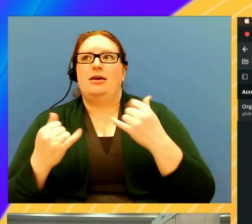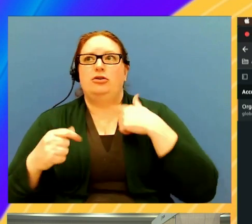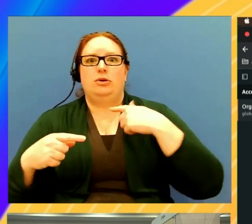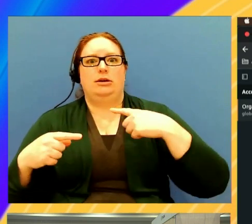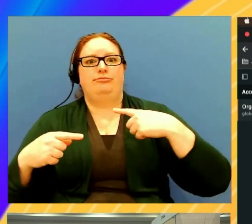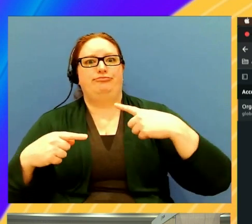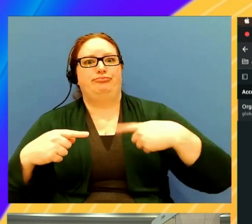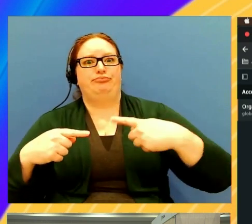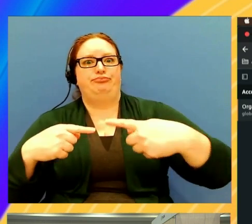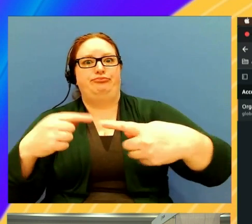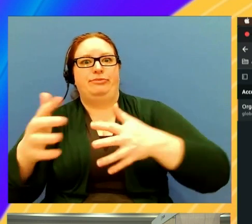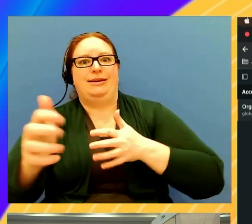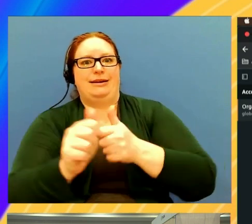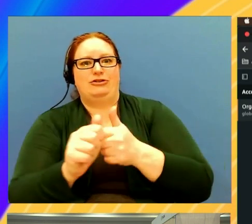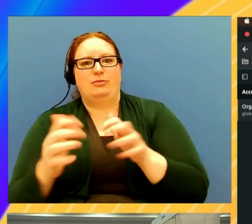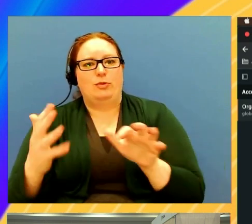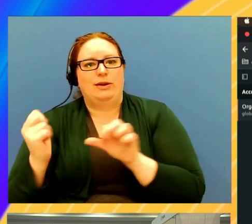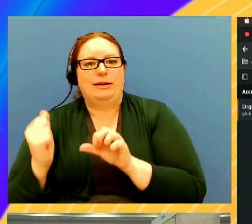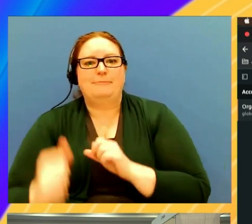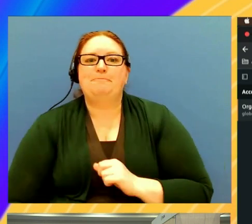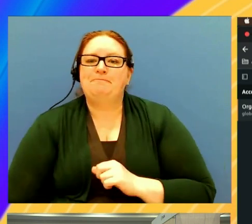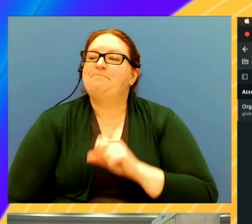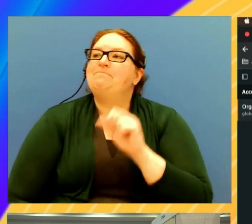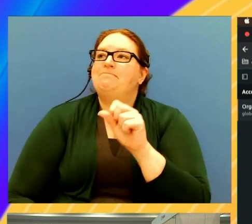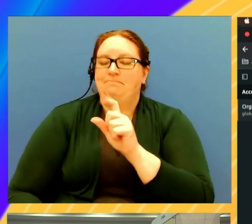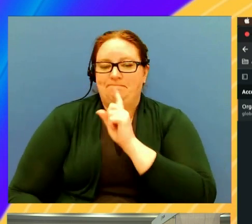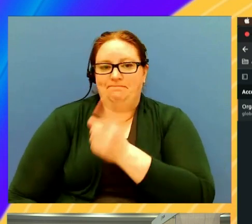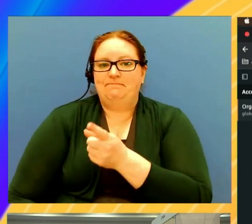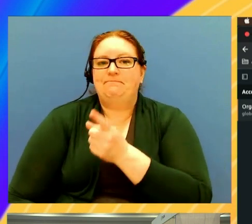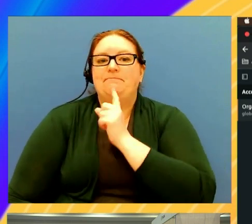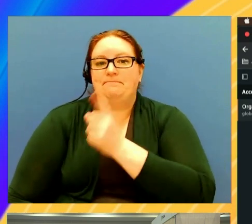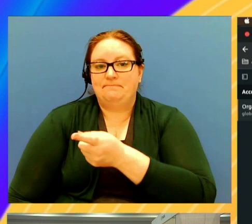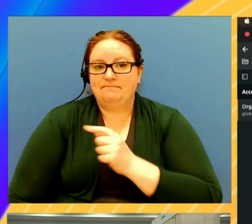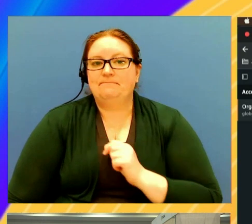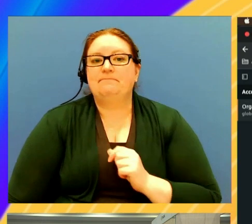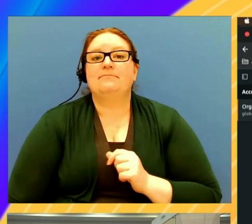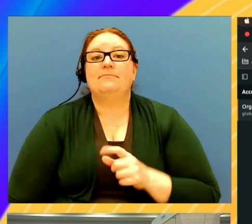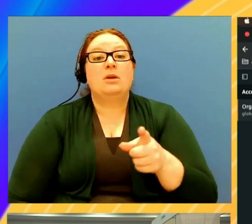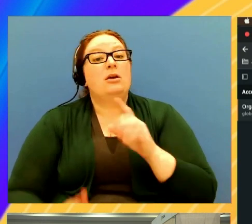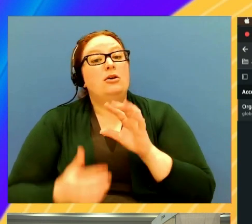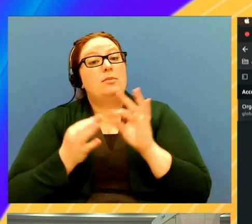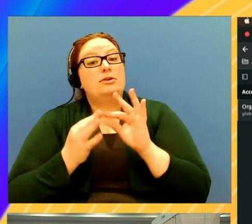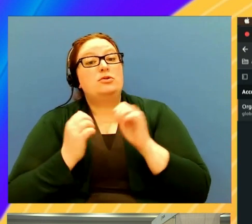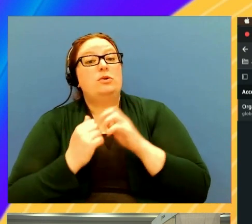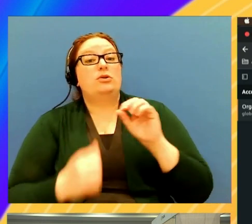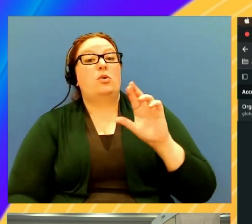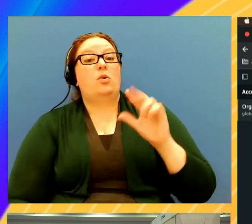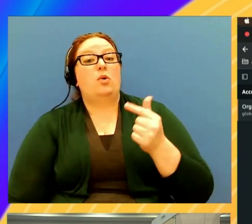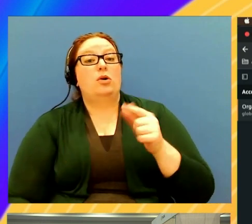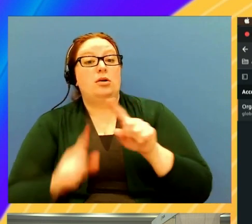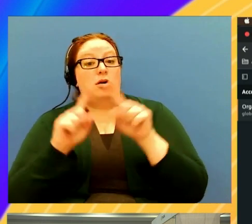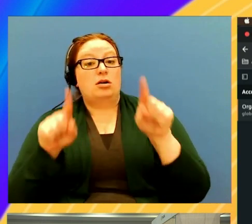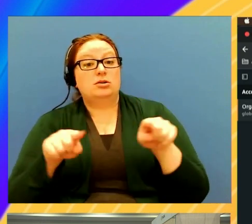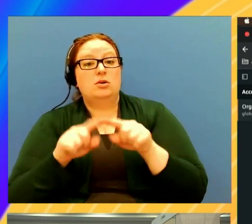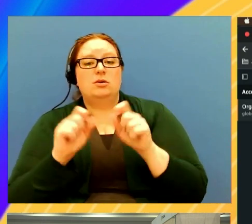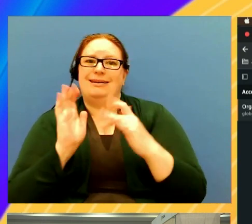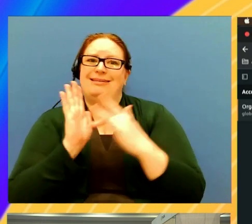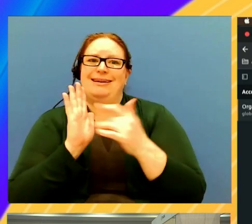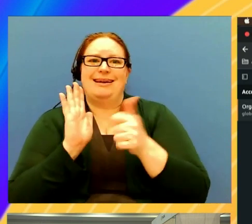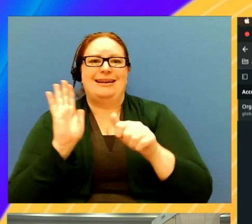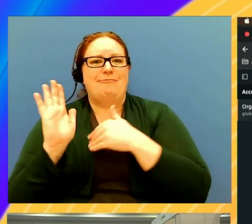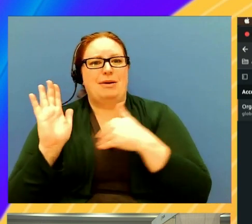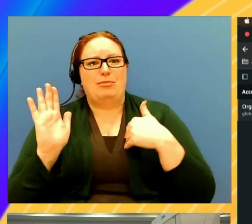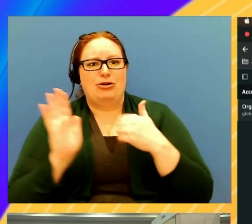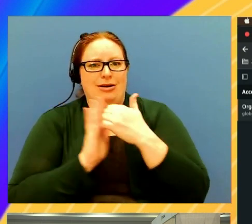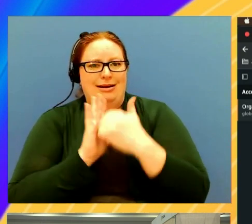easily. Absolutely. Absolutely, yeah. So as you mentioned, through the Organizations console, you can click into any member account, and you can just create it